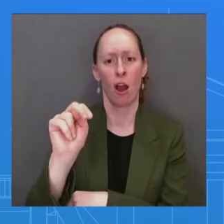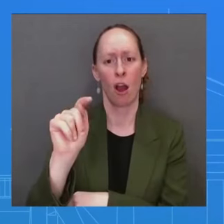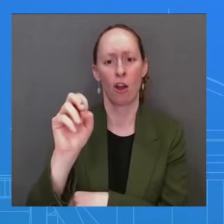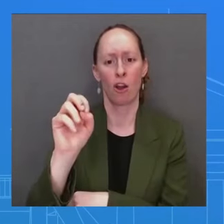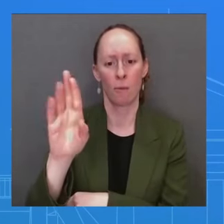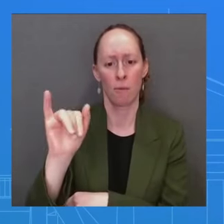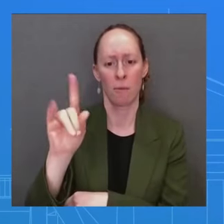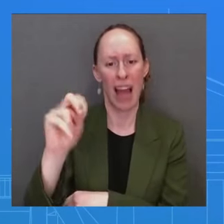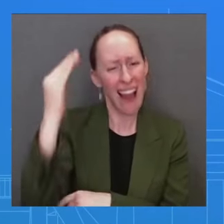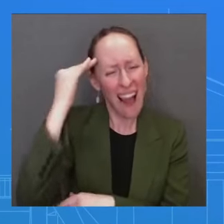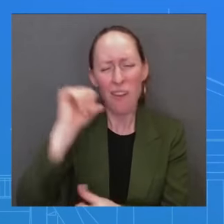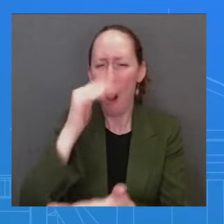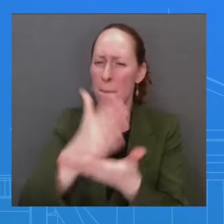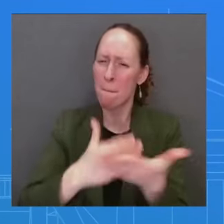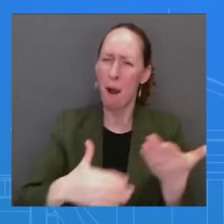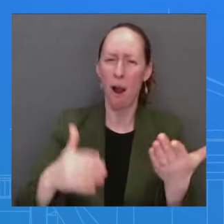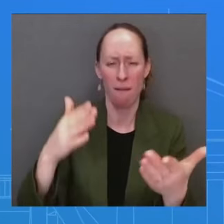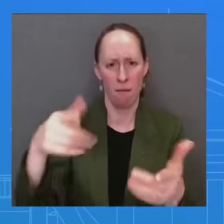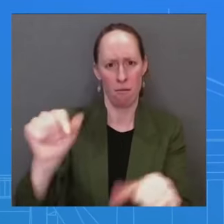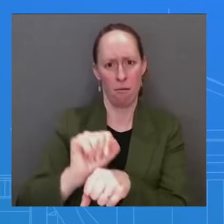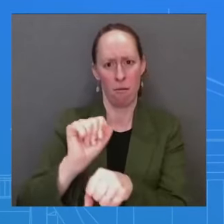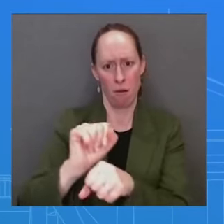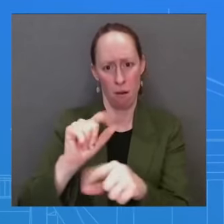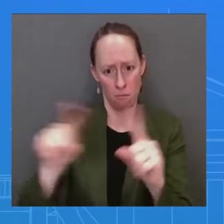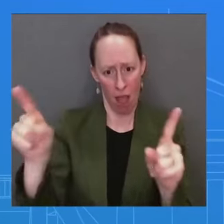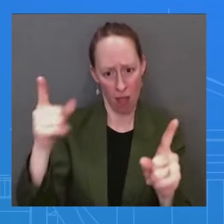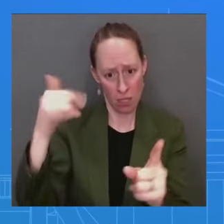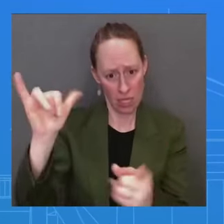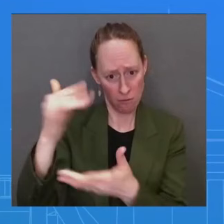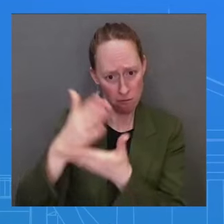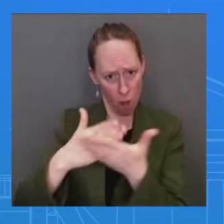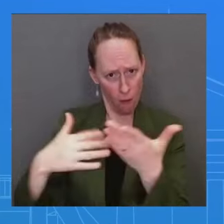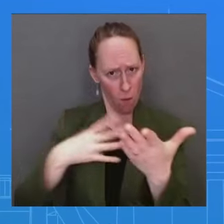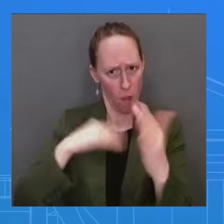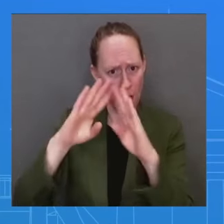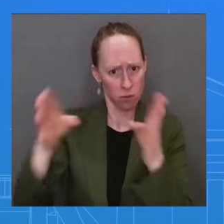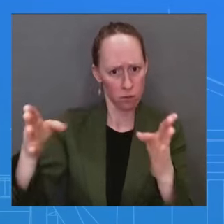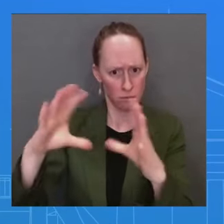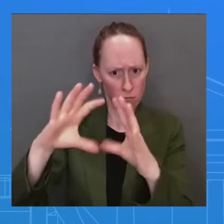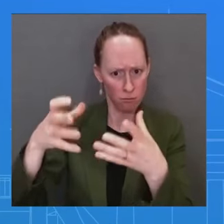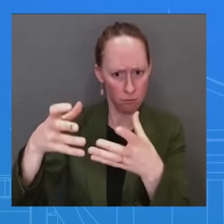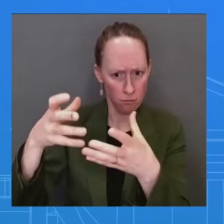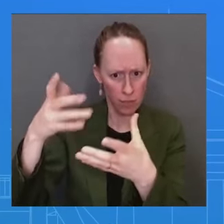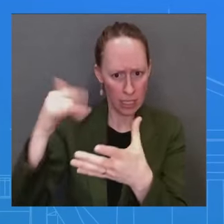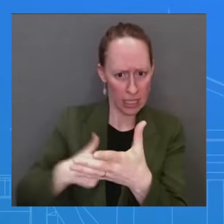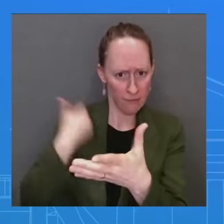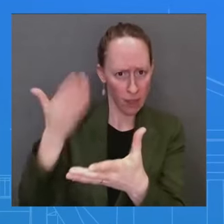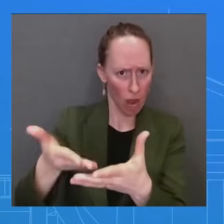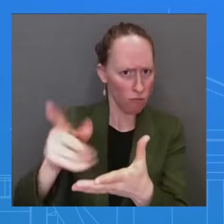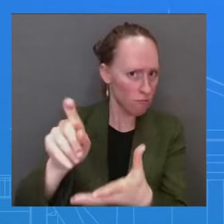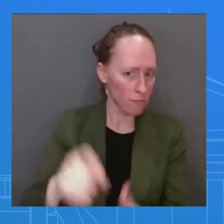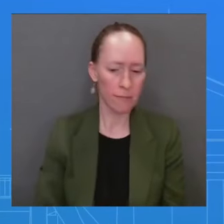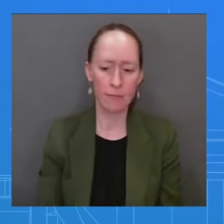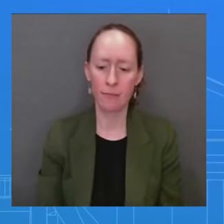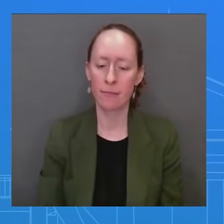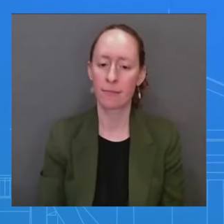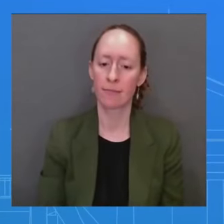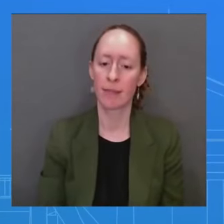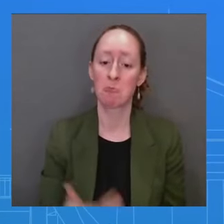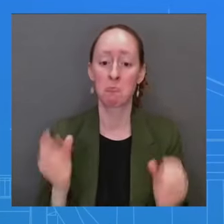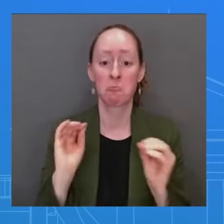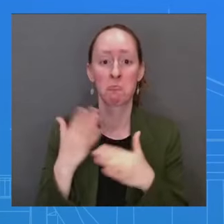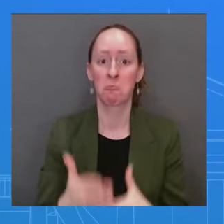House in the residence last night? I don't have anything else to share. I think it's what last one, yeah, back there. Without getting into